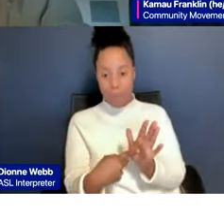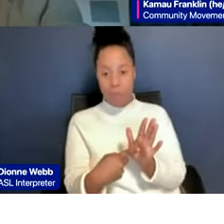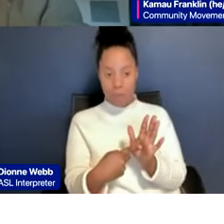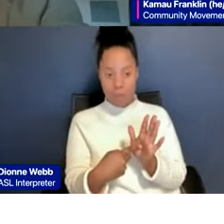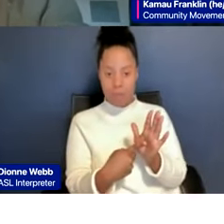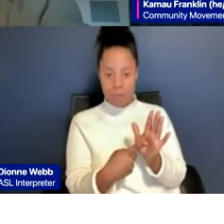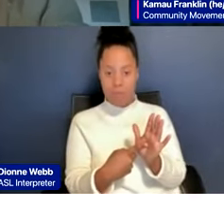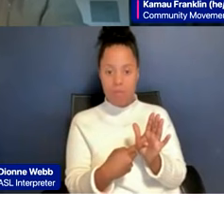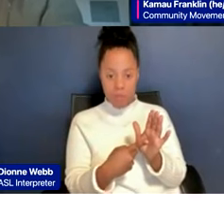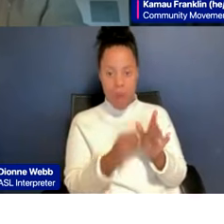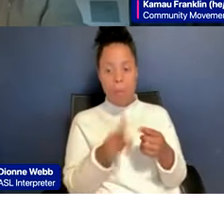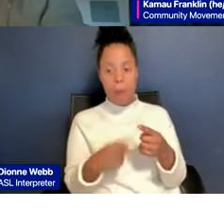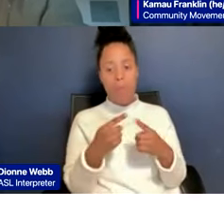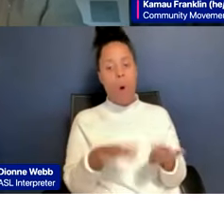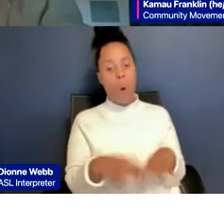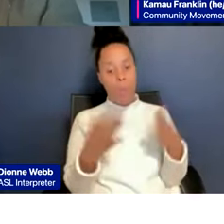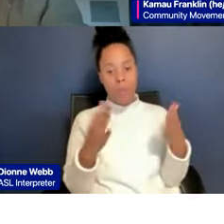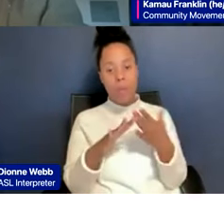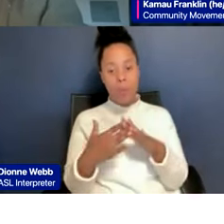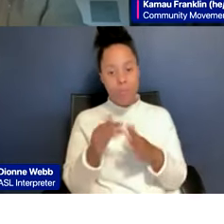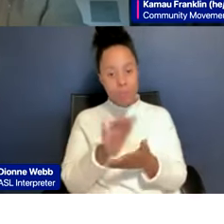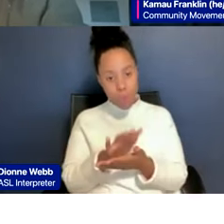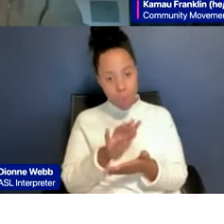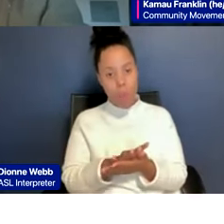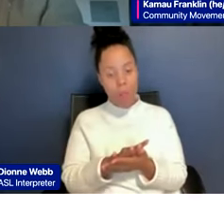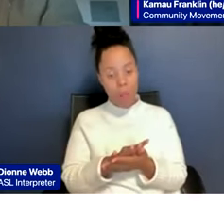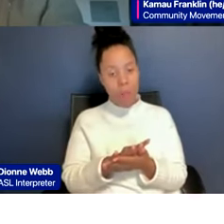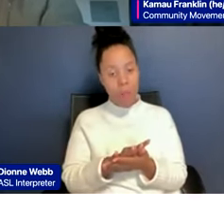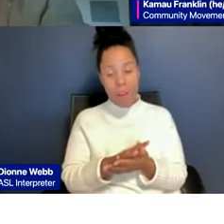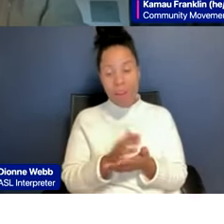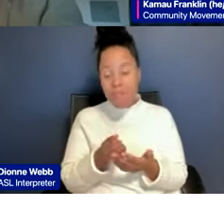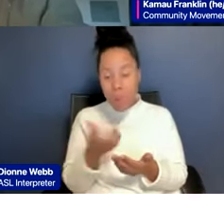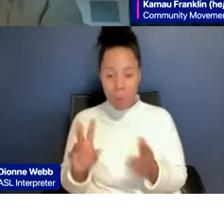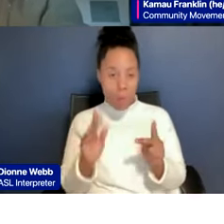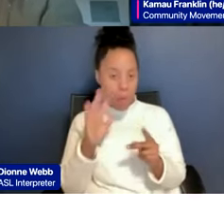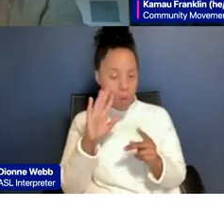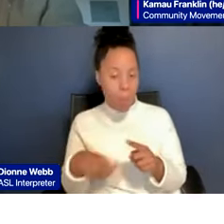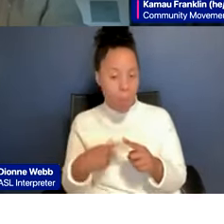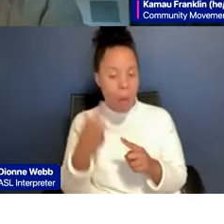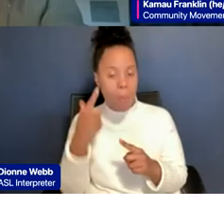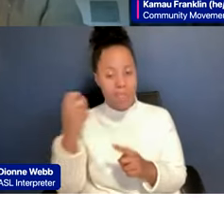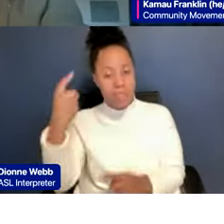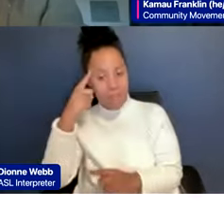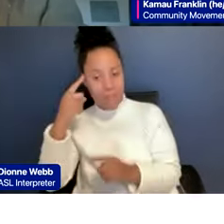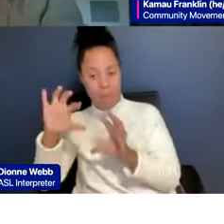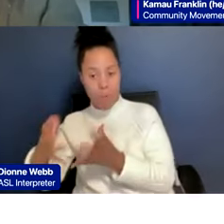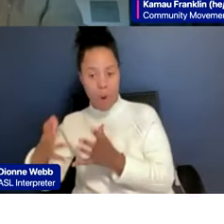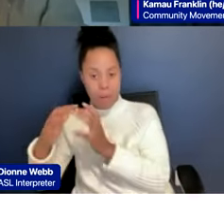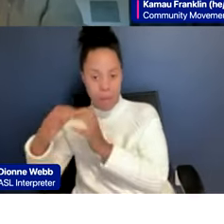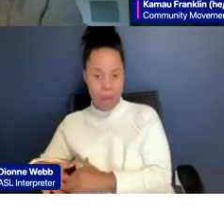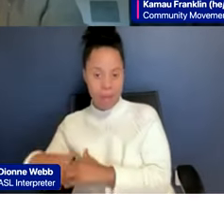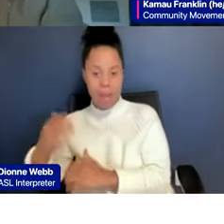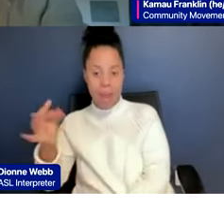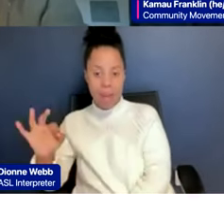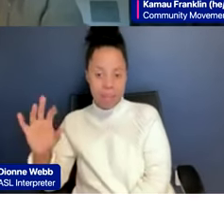Oakland Community School that few people know about, because people think the party ended in 1974